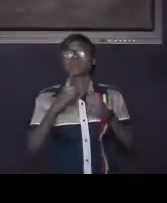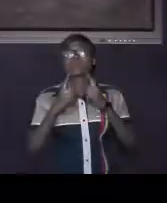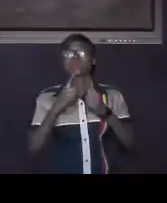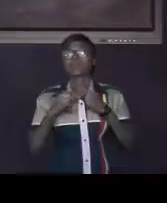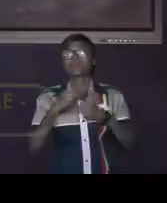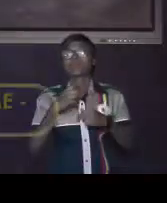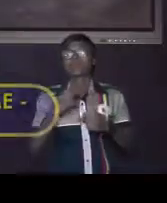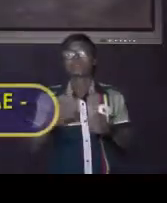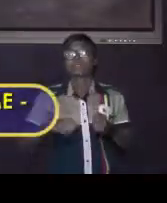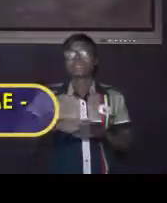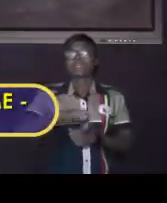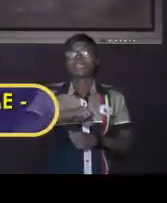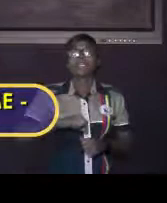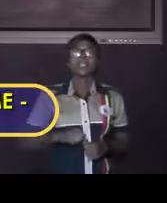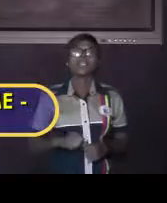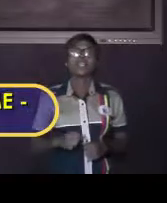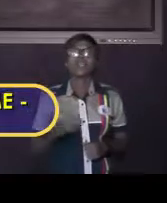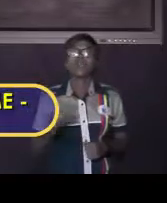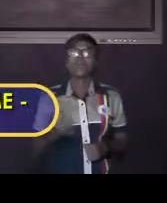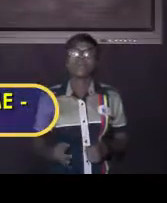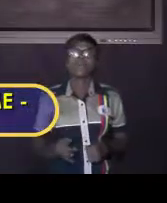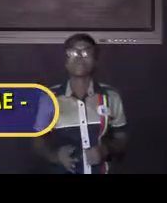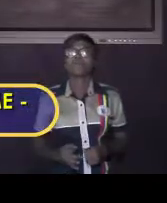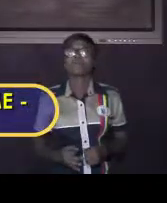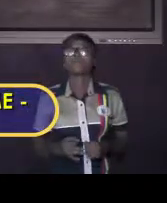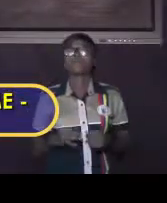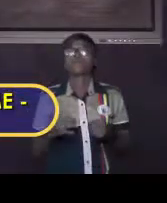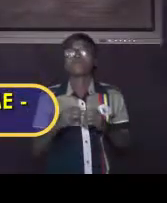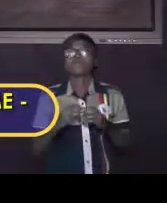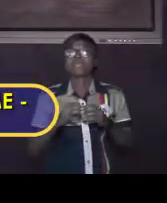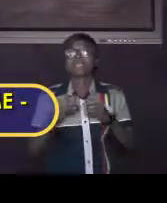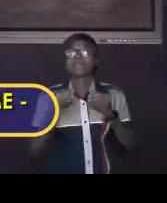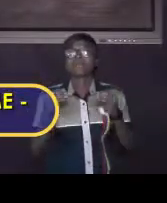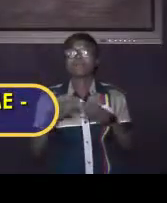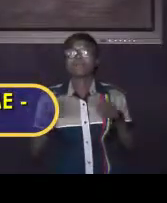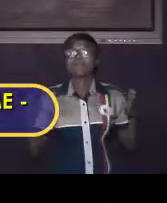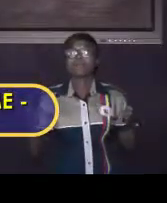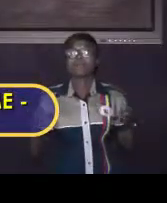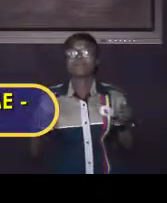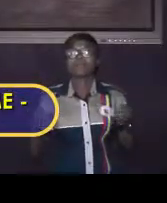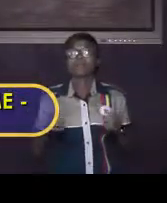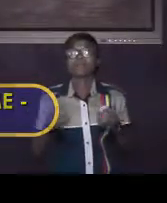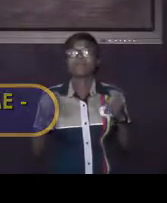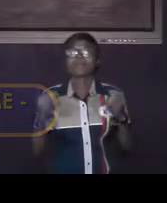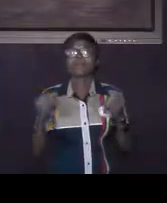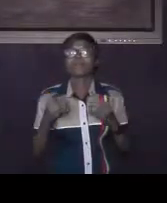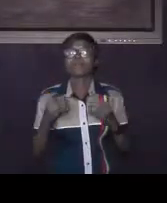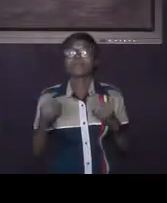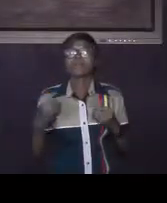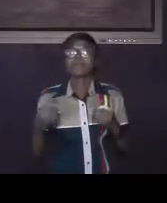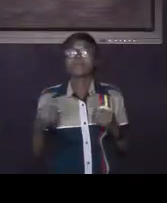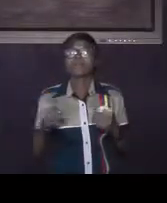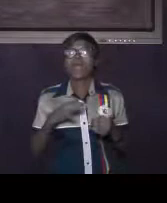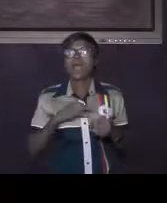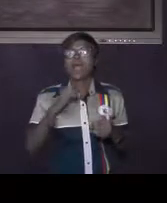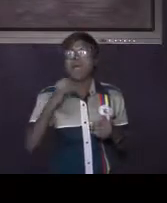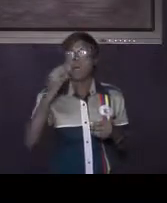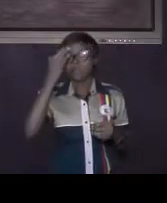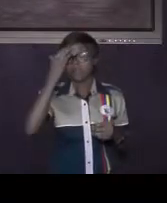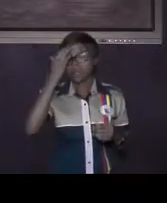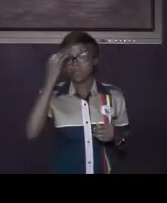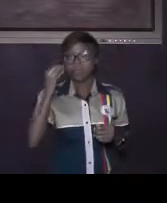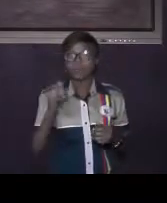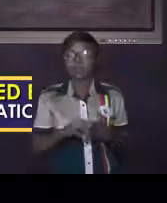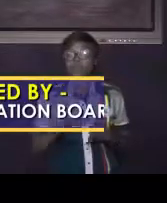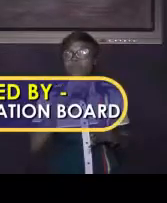talk about the areas of large portions of land. I'm sure that you have heard a parent talking about buying plots of